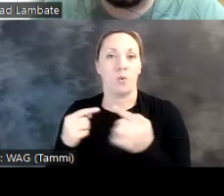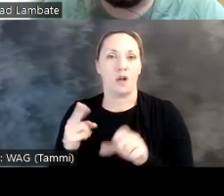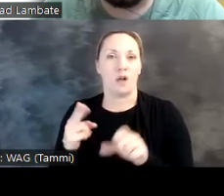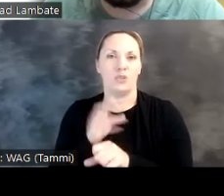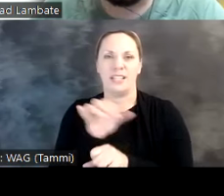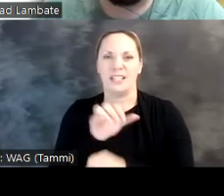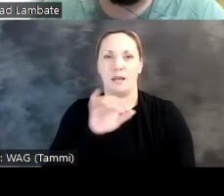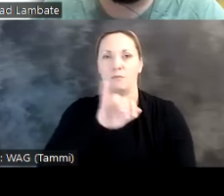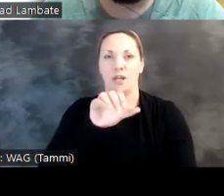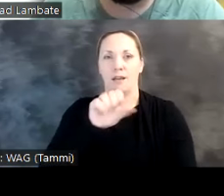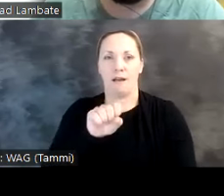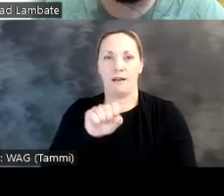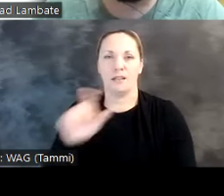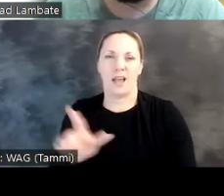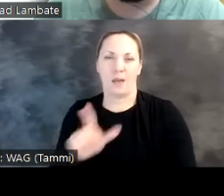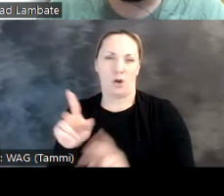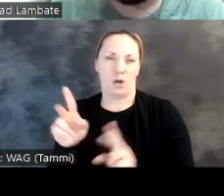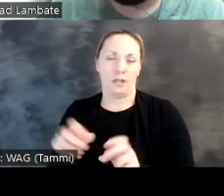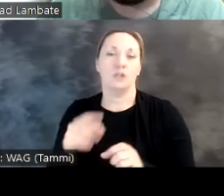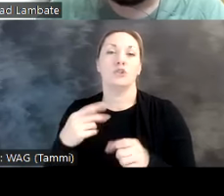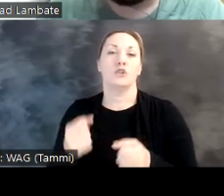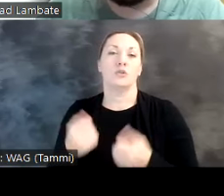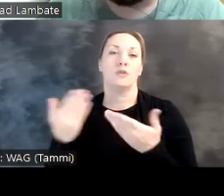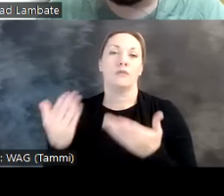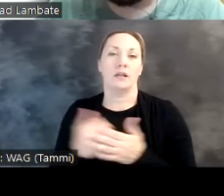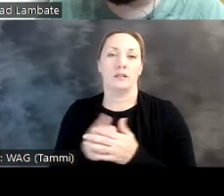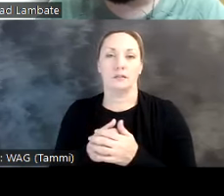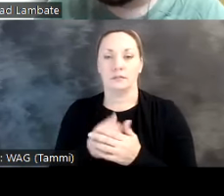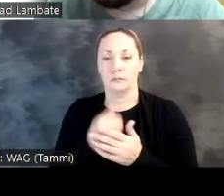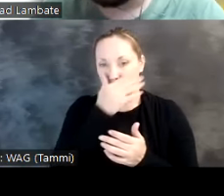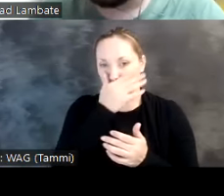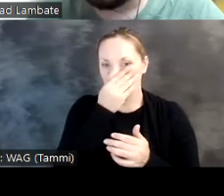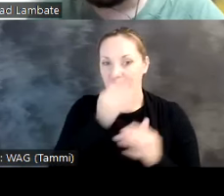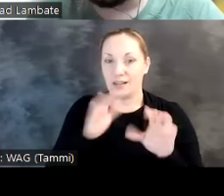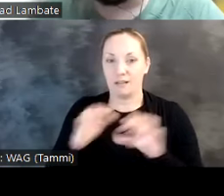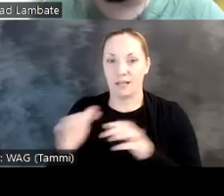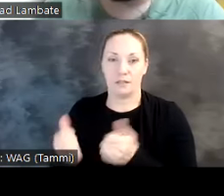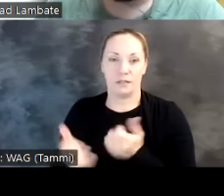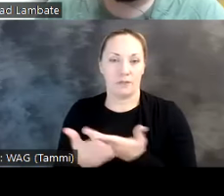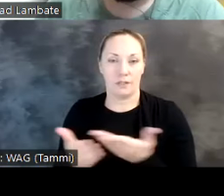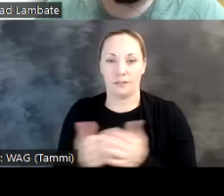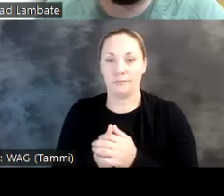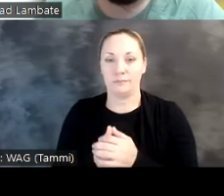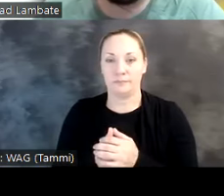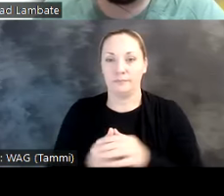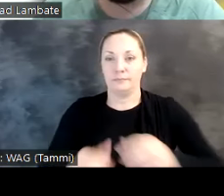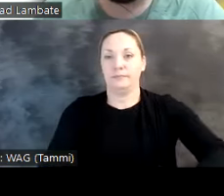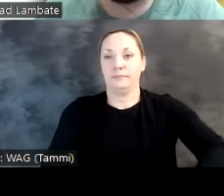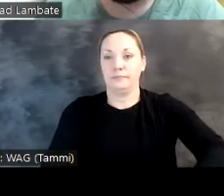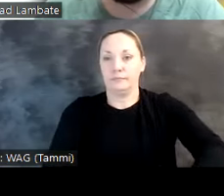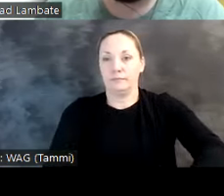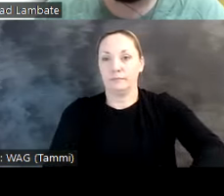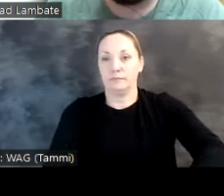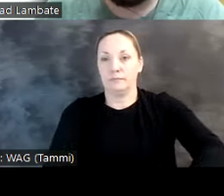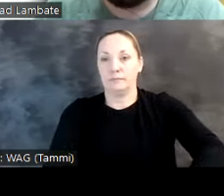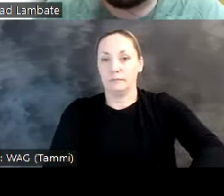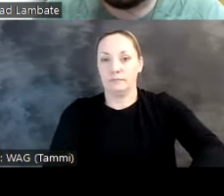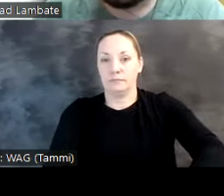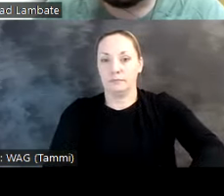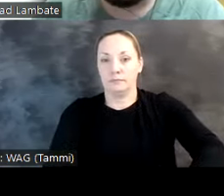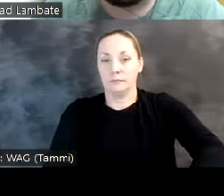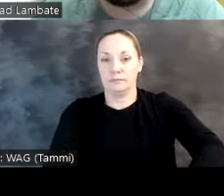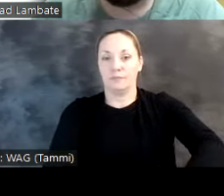JS library to provide us CSS, the classes and everything in that. There are certain CSS